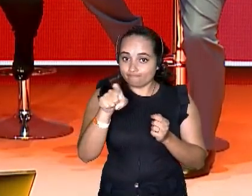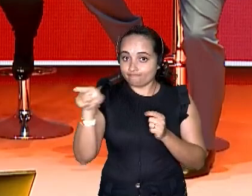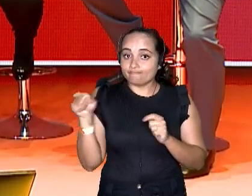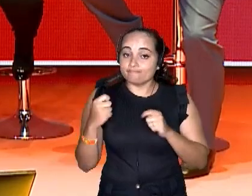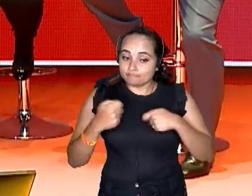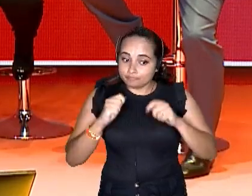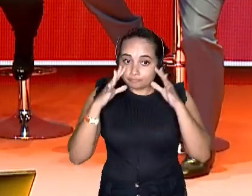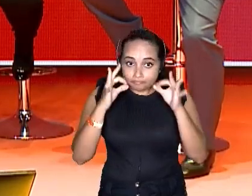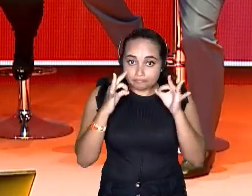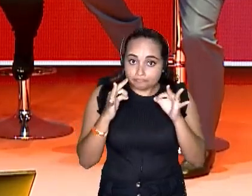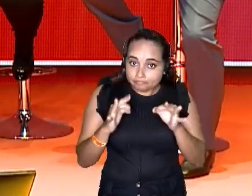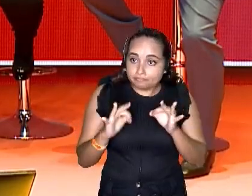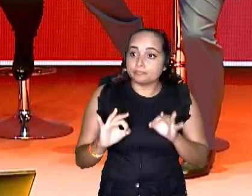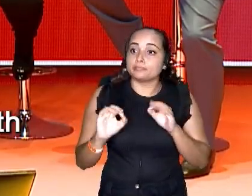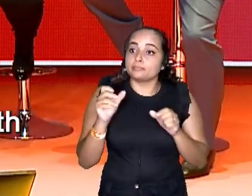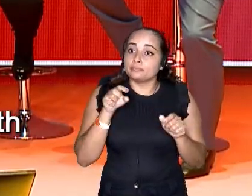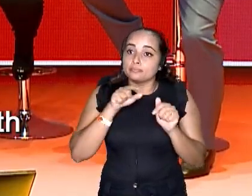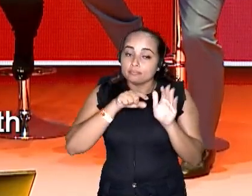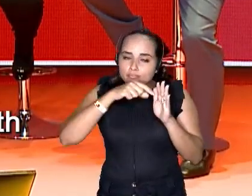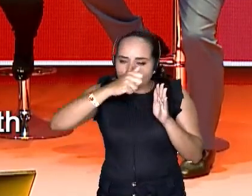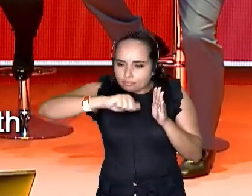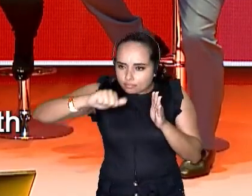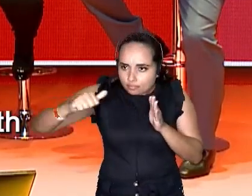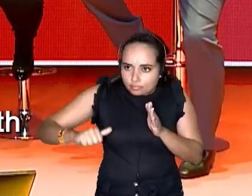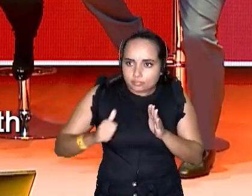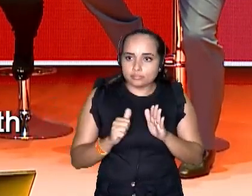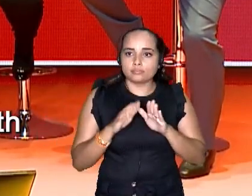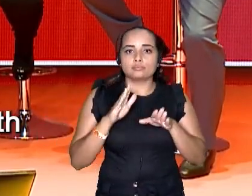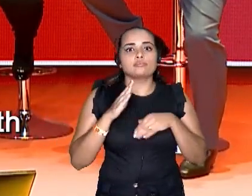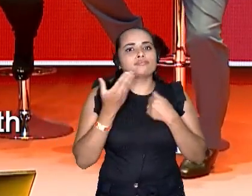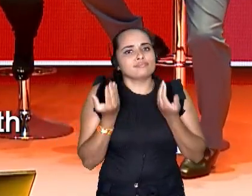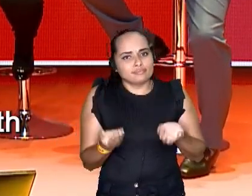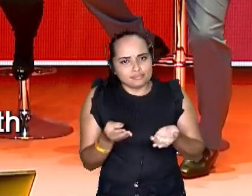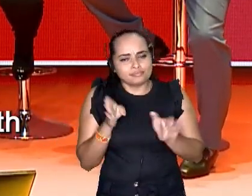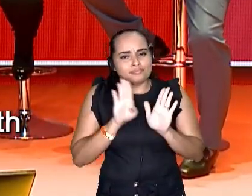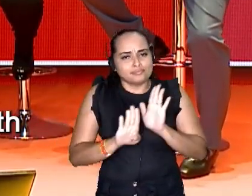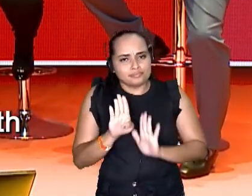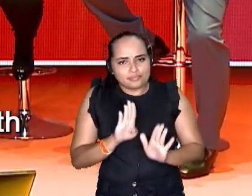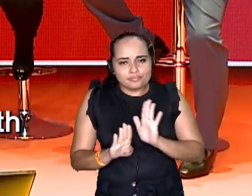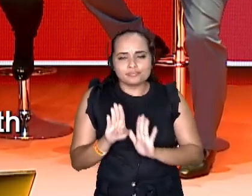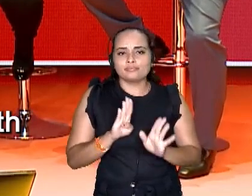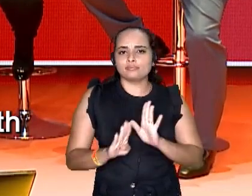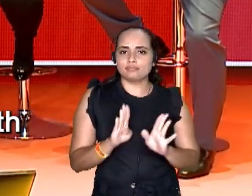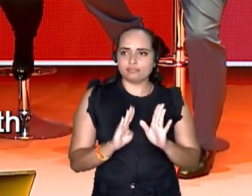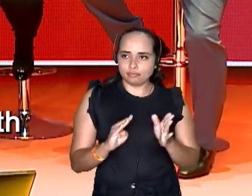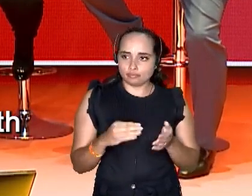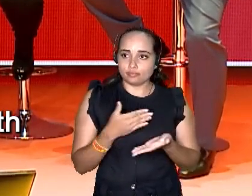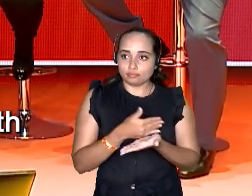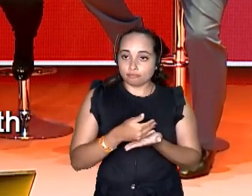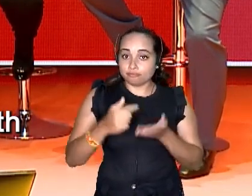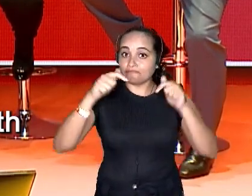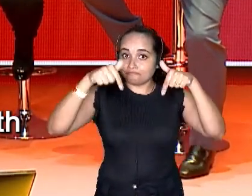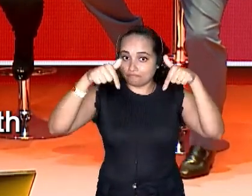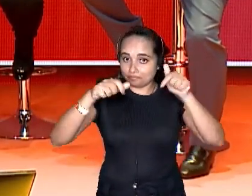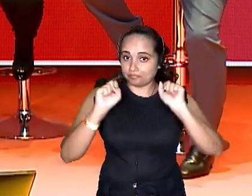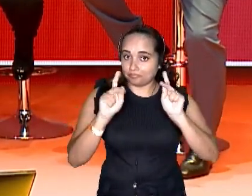avaliadas com muito carinho, com muito cuidado, frente às operações de royalties a partir de agora.